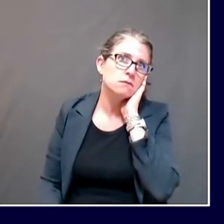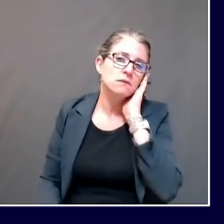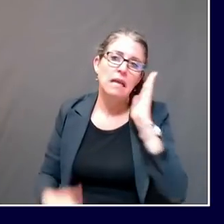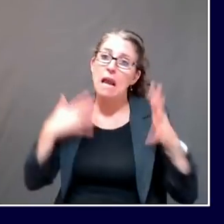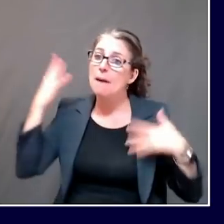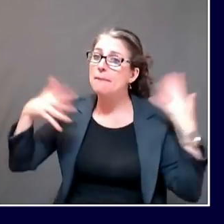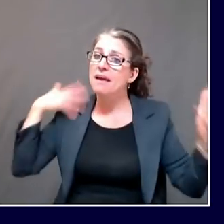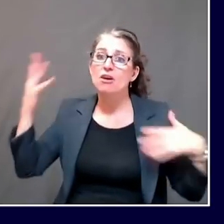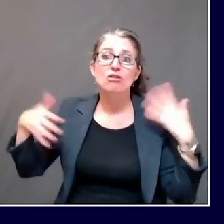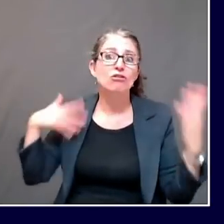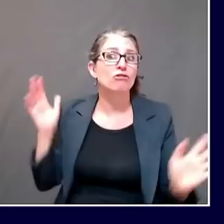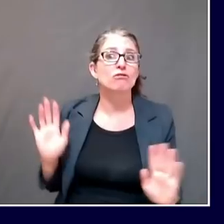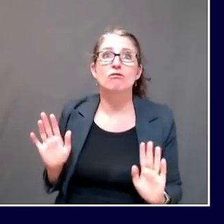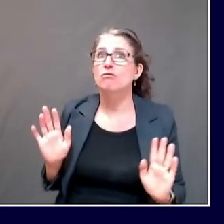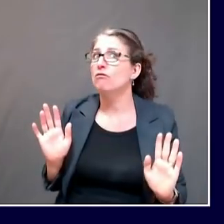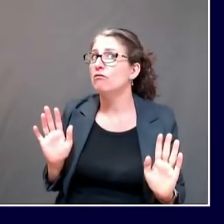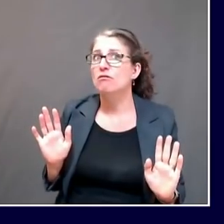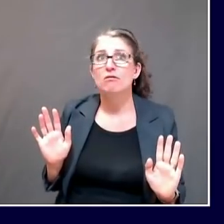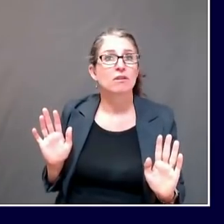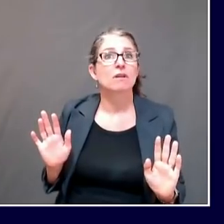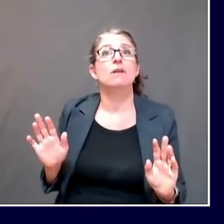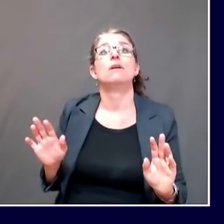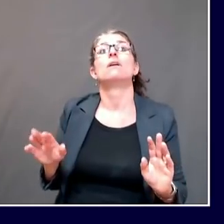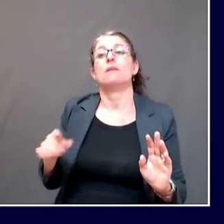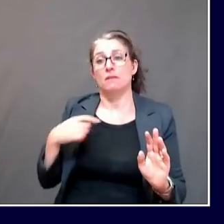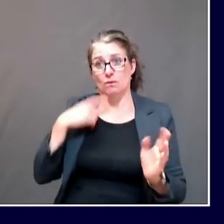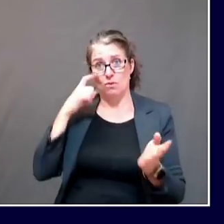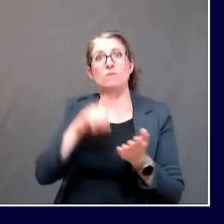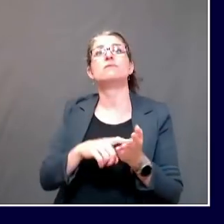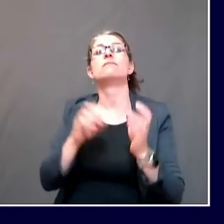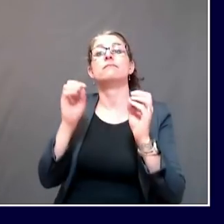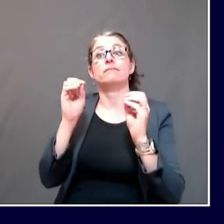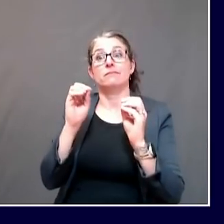benefits spread across everyone in the community.